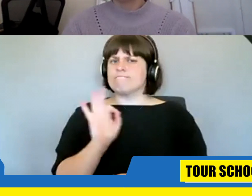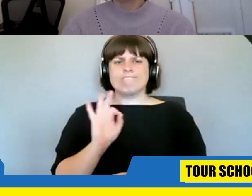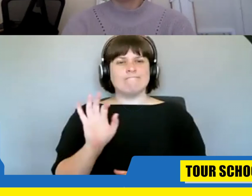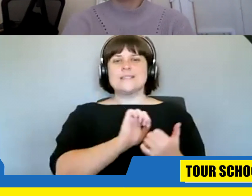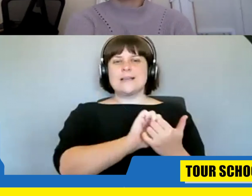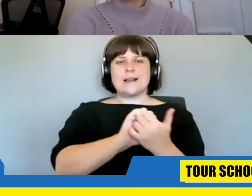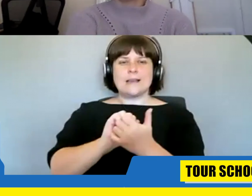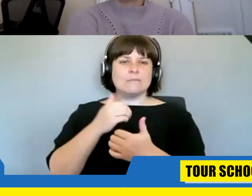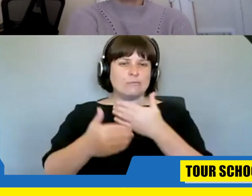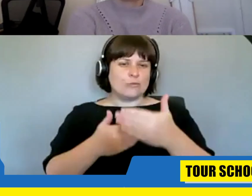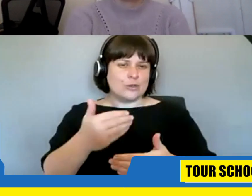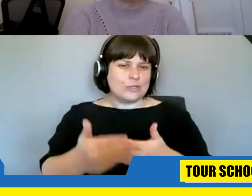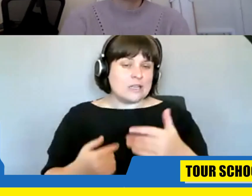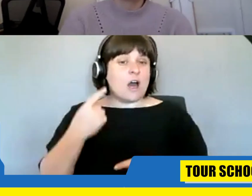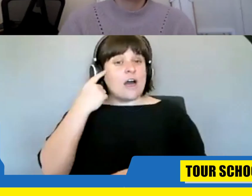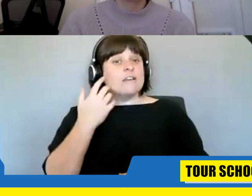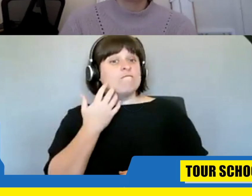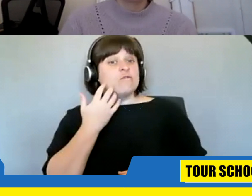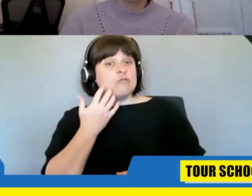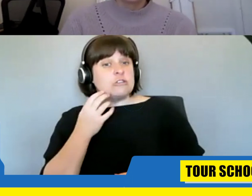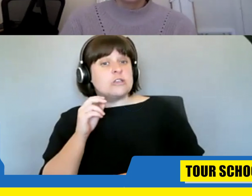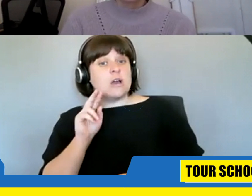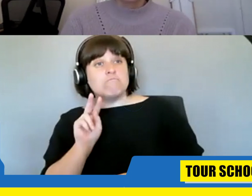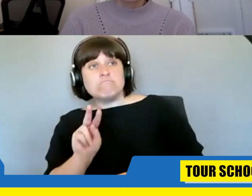decision-making process. I think into the future, definitely there's